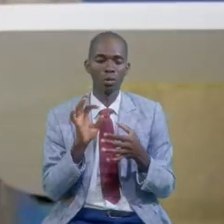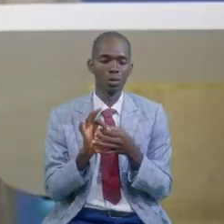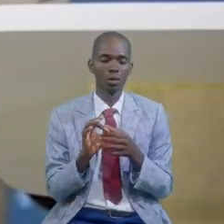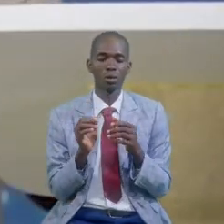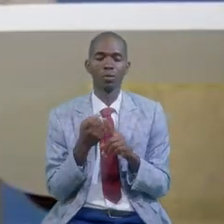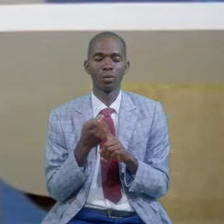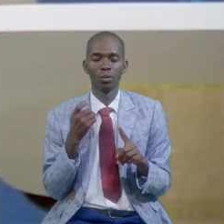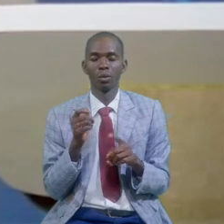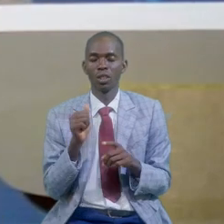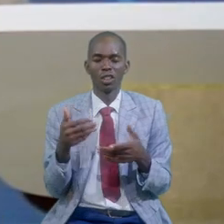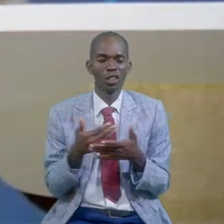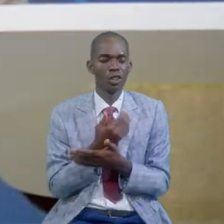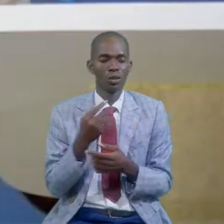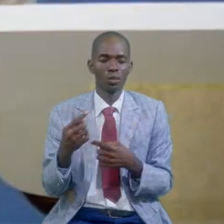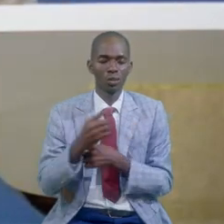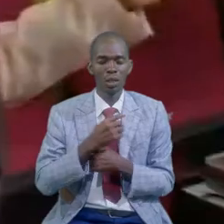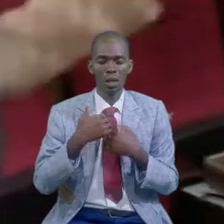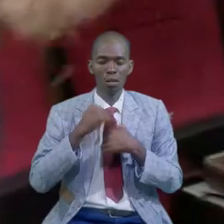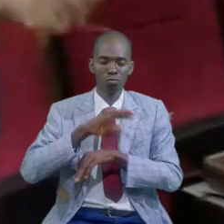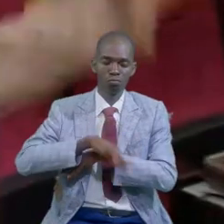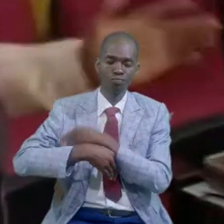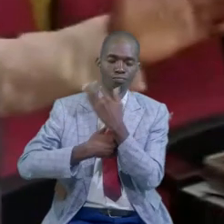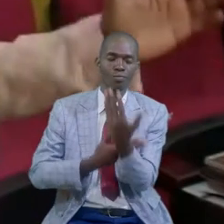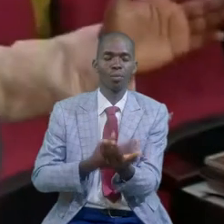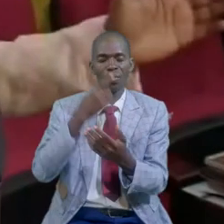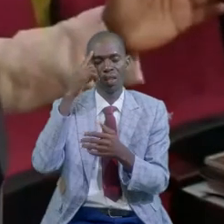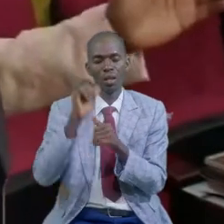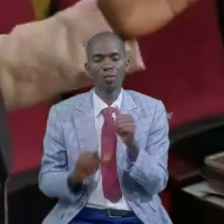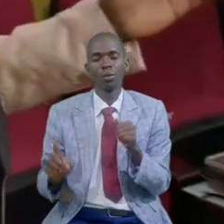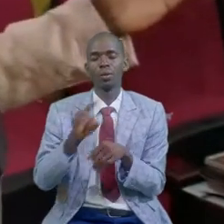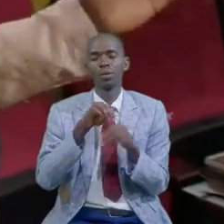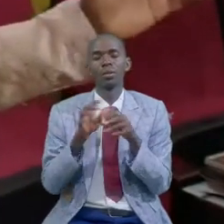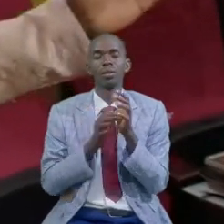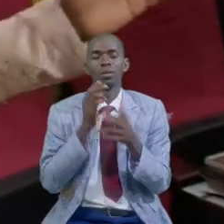day has dawned for everyone.